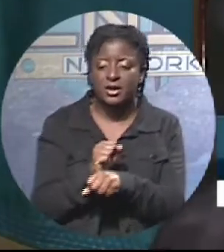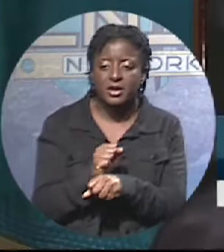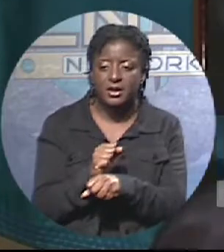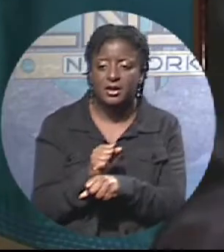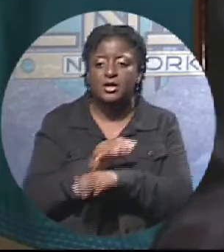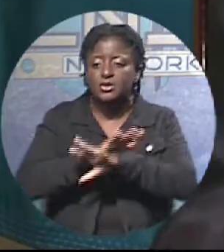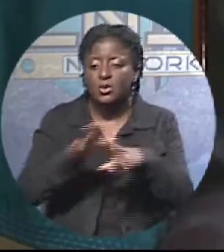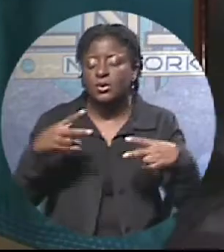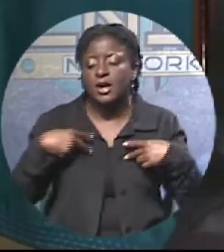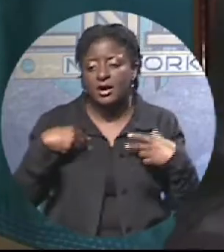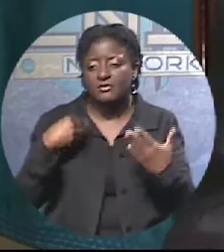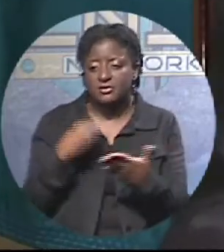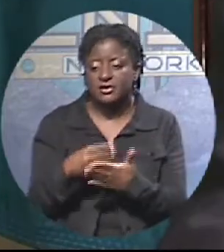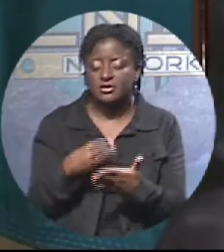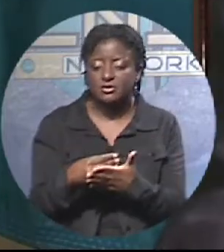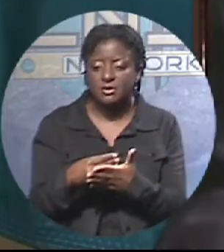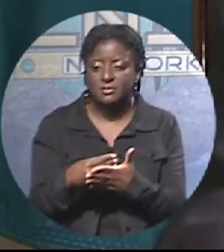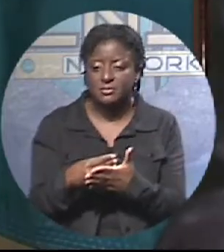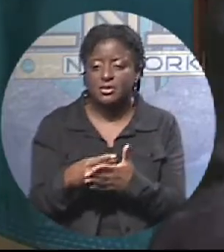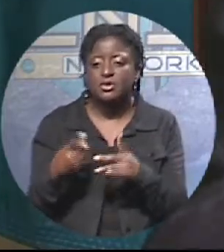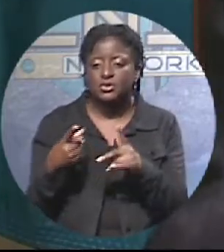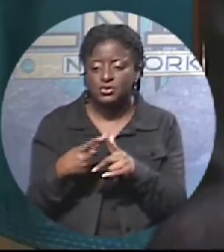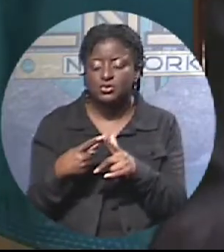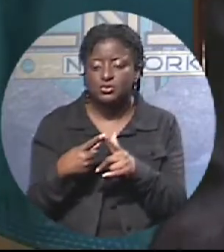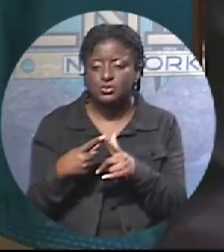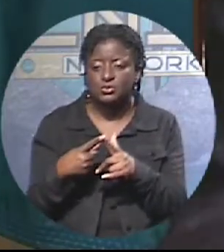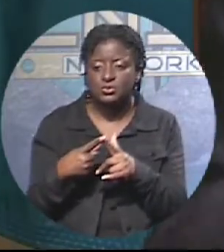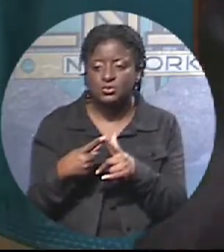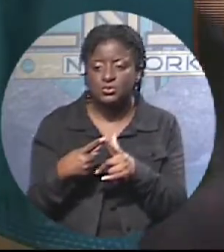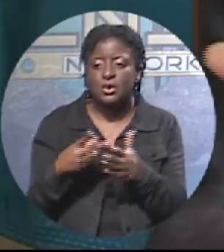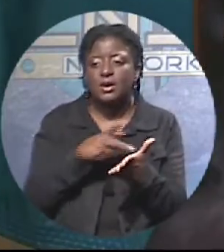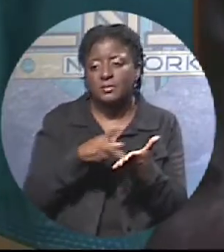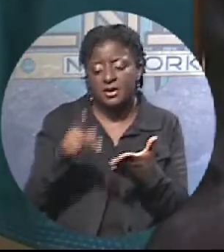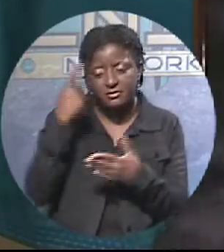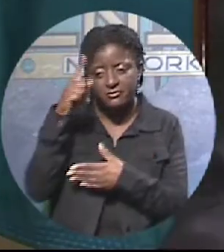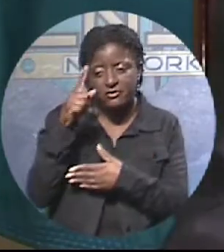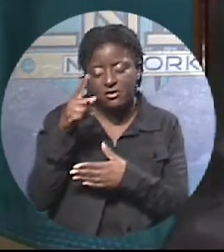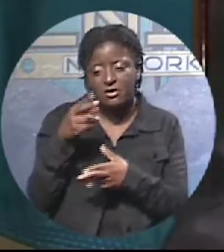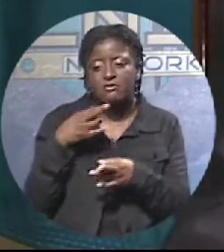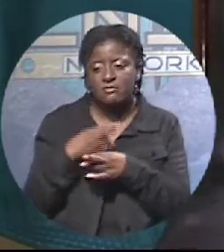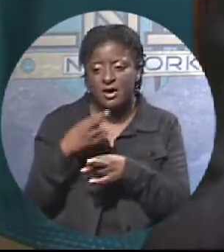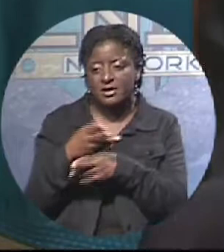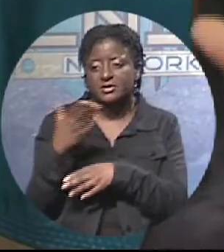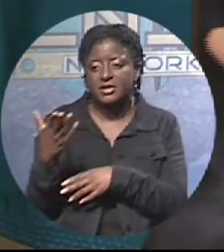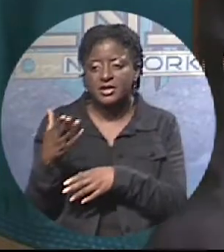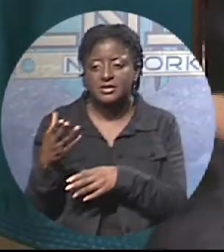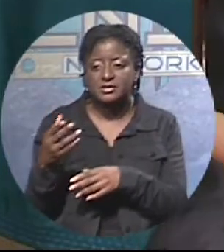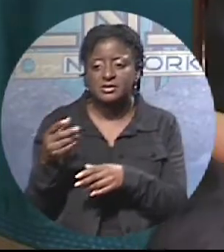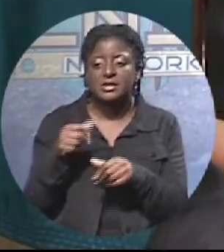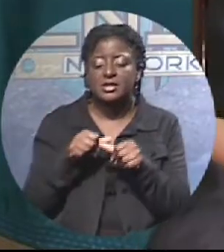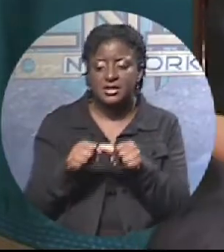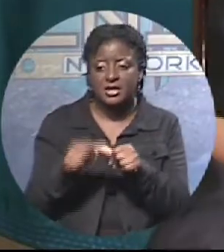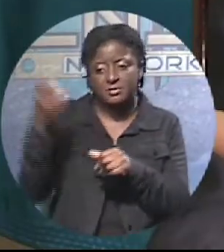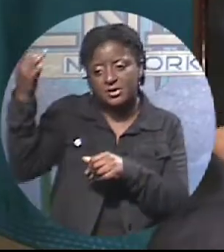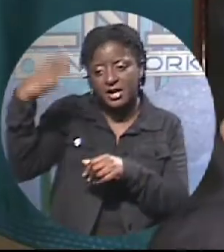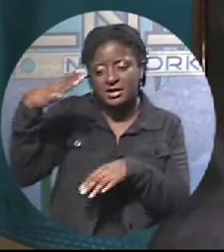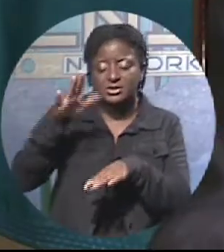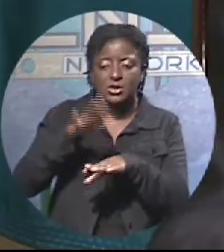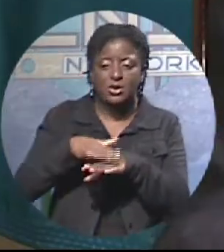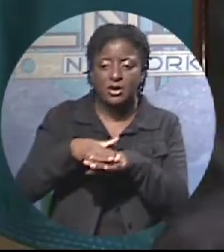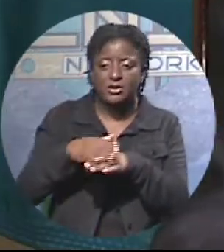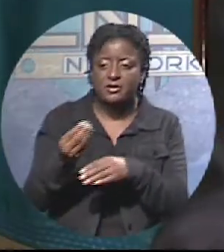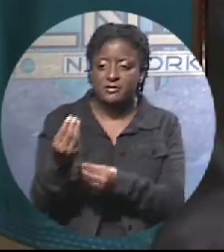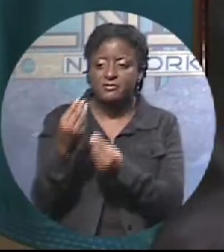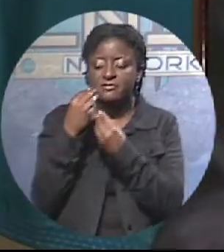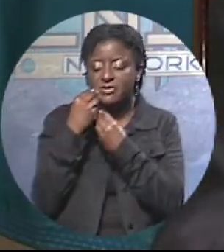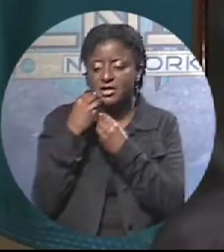income to afford the ordinary things, to keep their lights on, to feed their children. Some of our